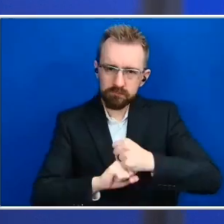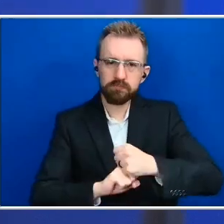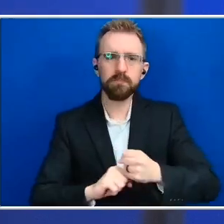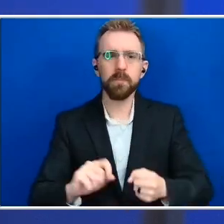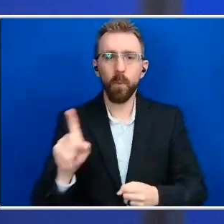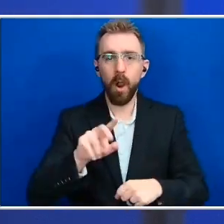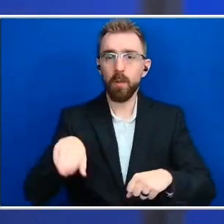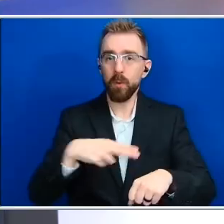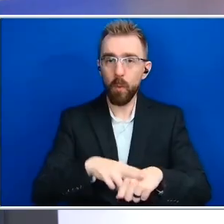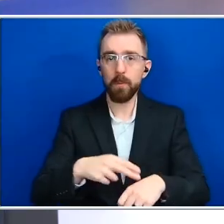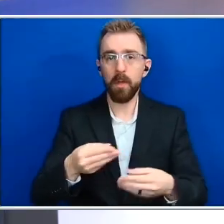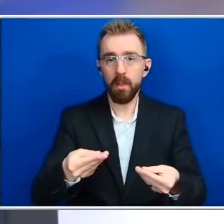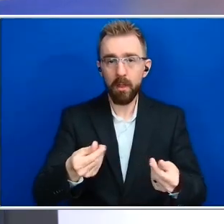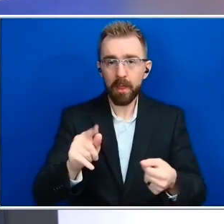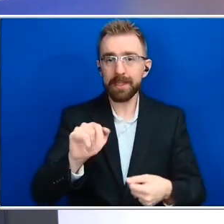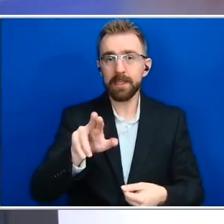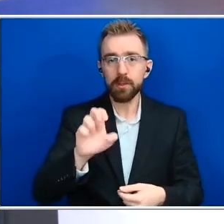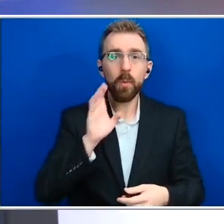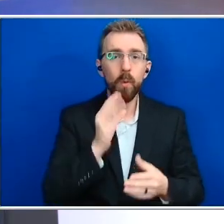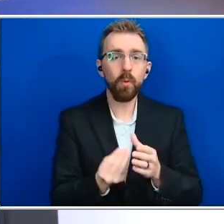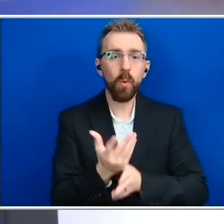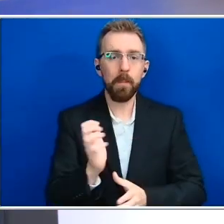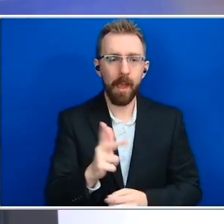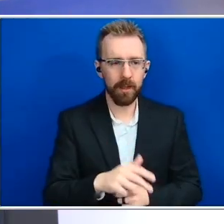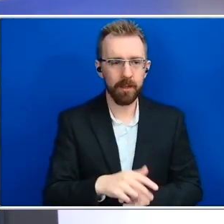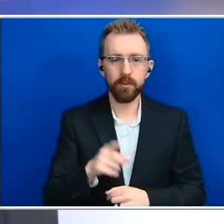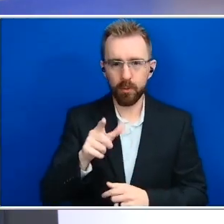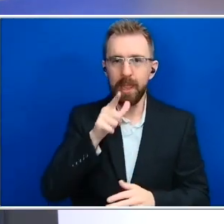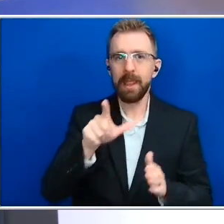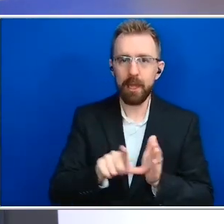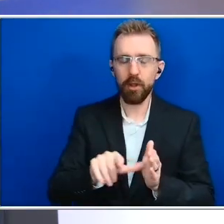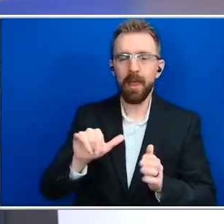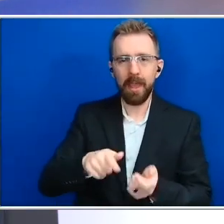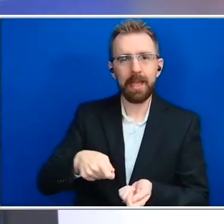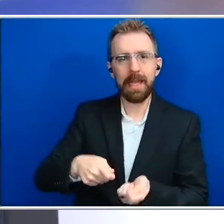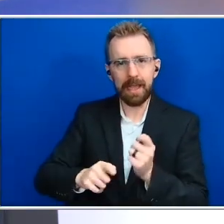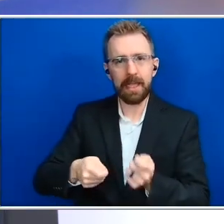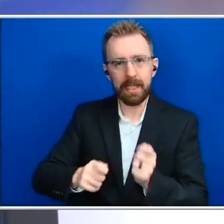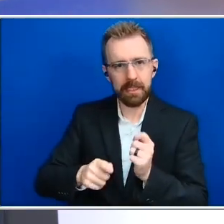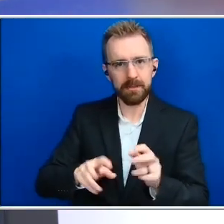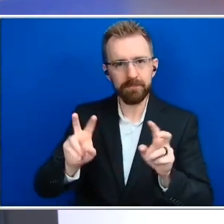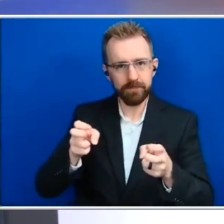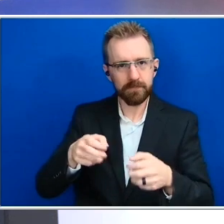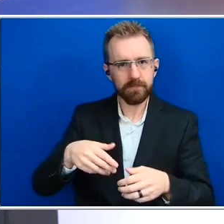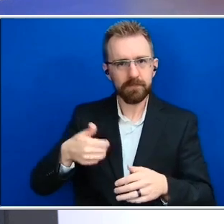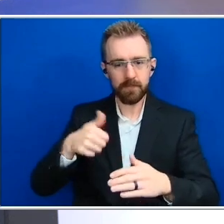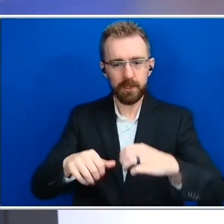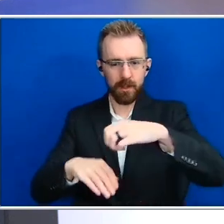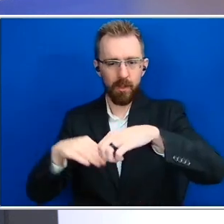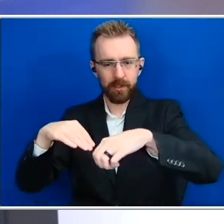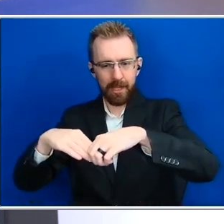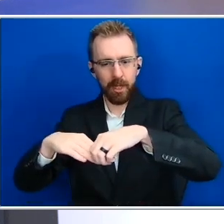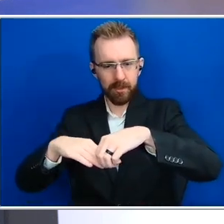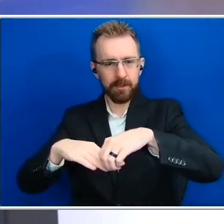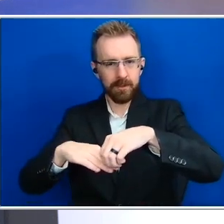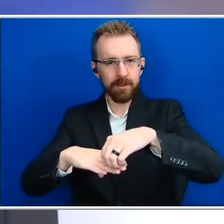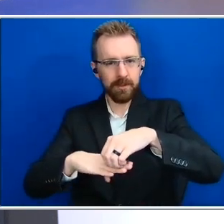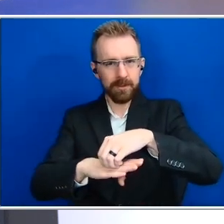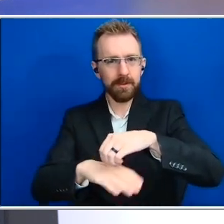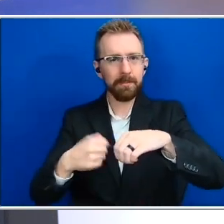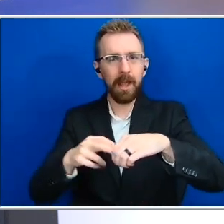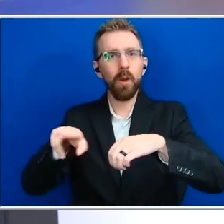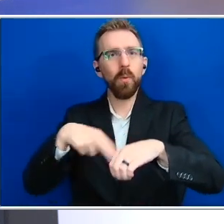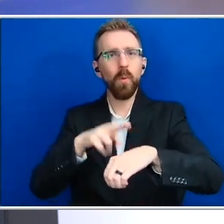later. So you're literally burrowing between layers right underneath the tumor. Exactly. And We keeping call it- some normal tissue around it, so you